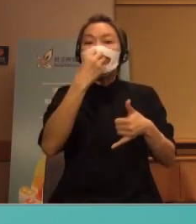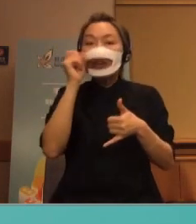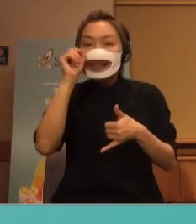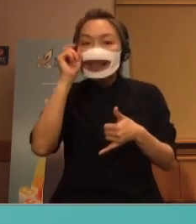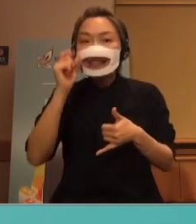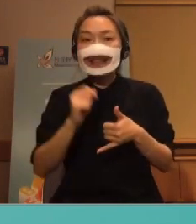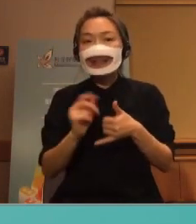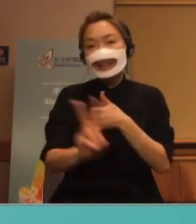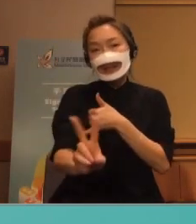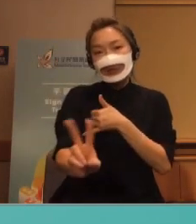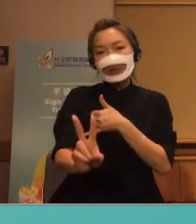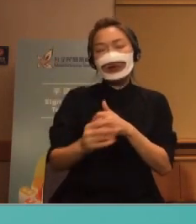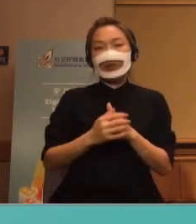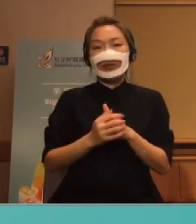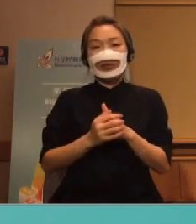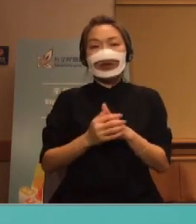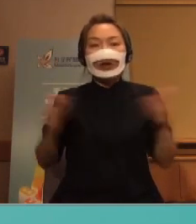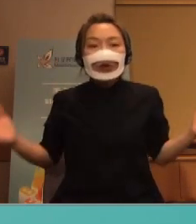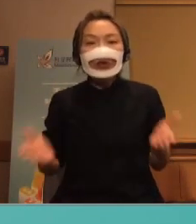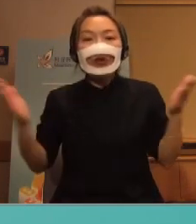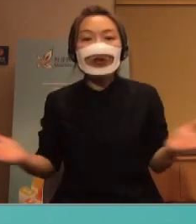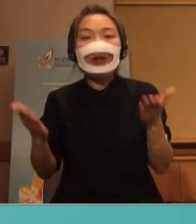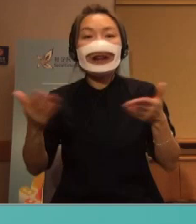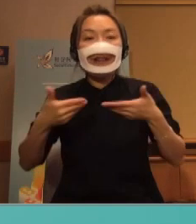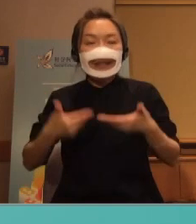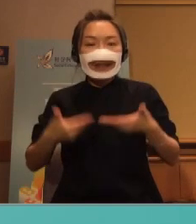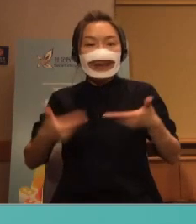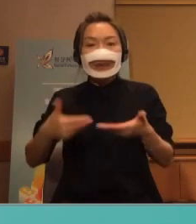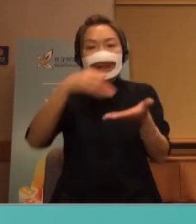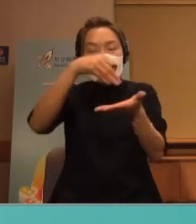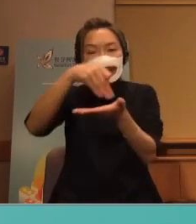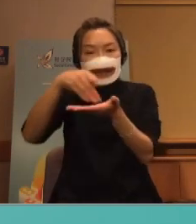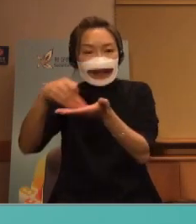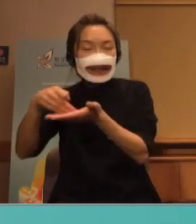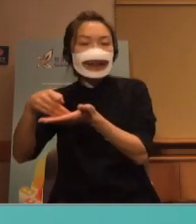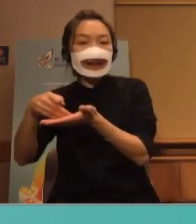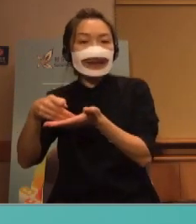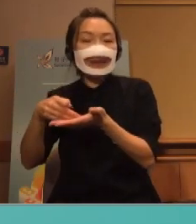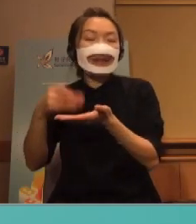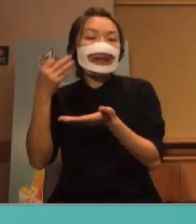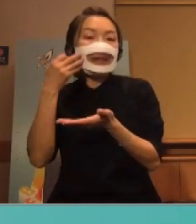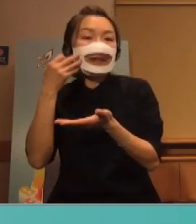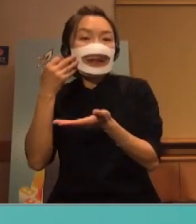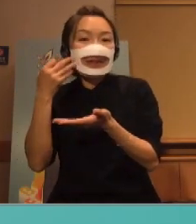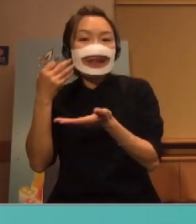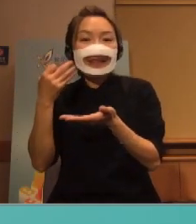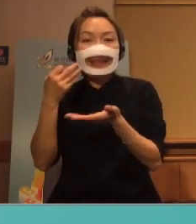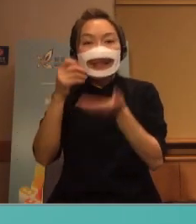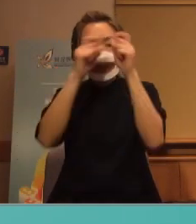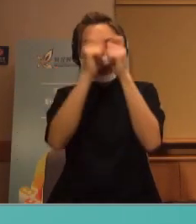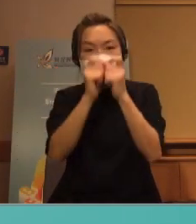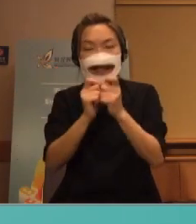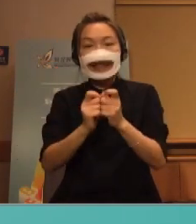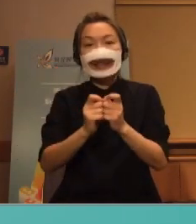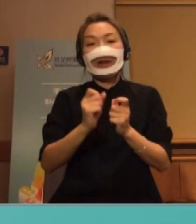for the traditional people to actually see what it feels like to own an NFT. Doesn't cost you any money and kind of onboards